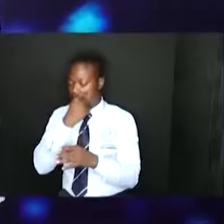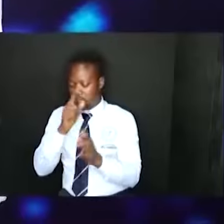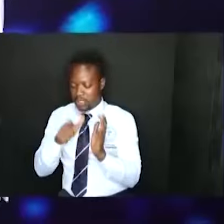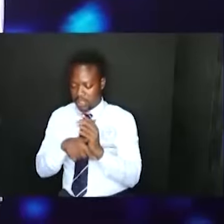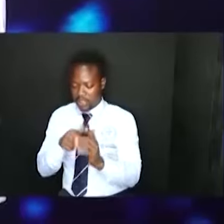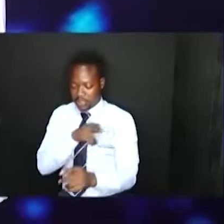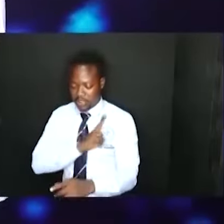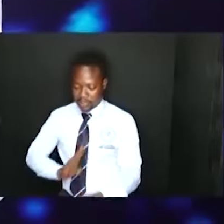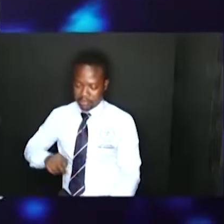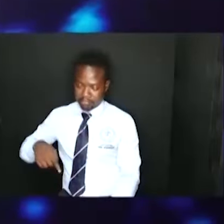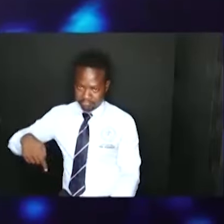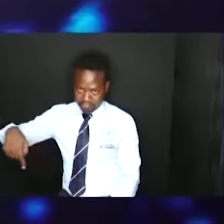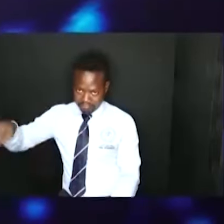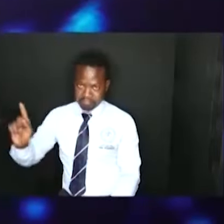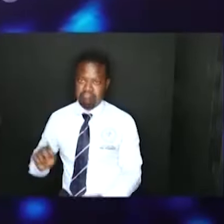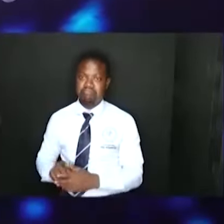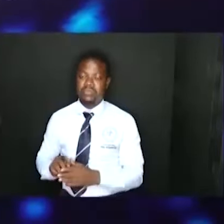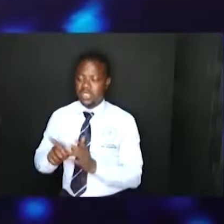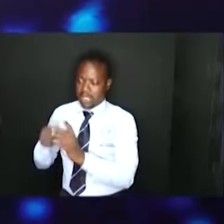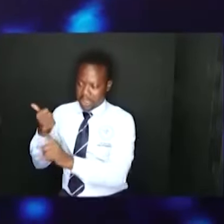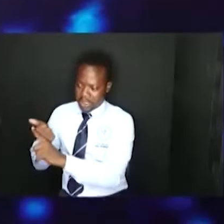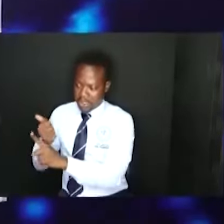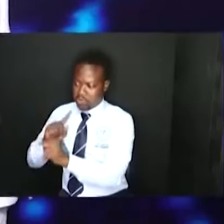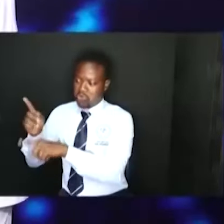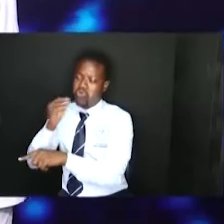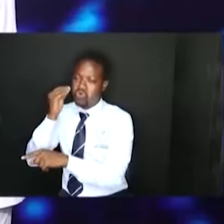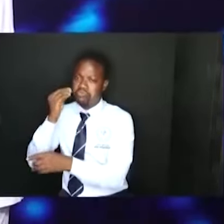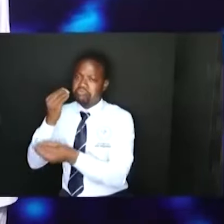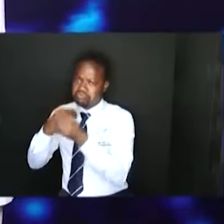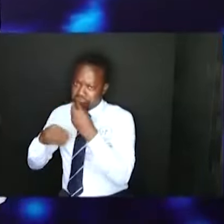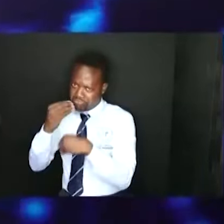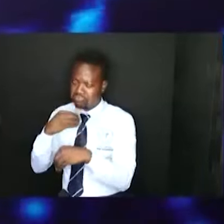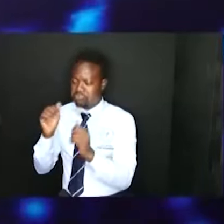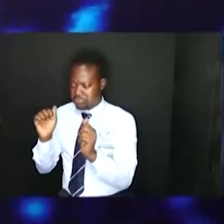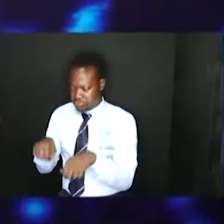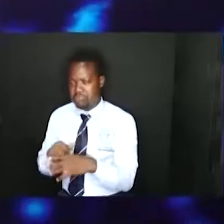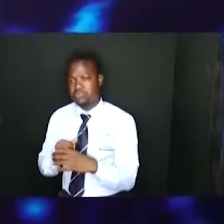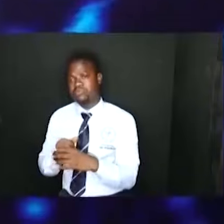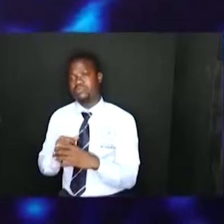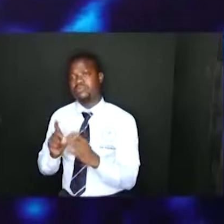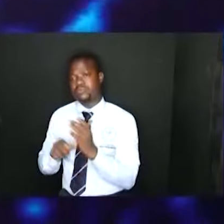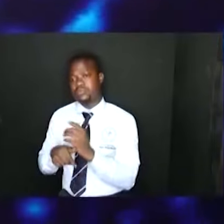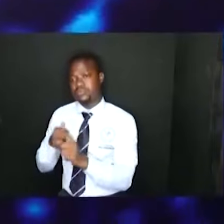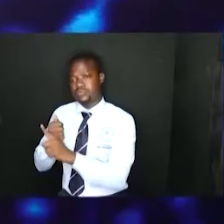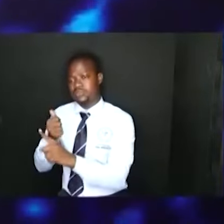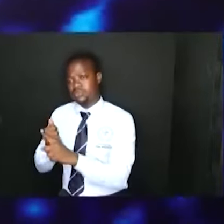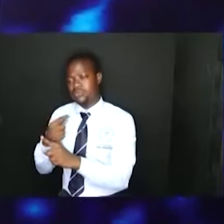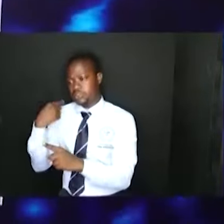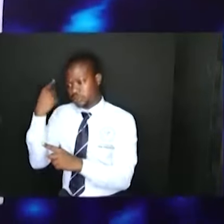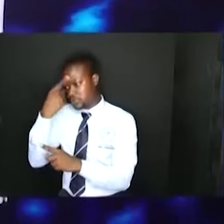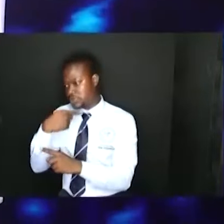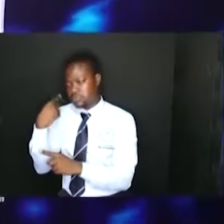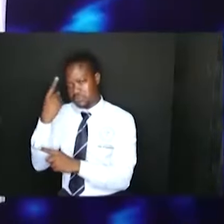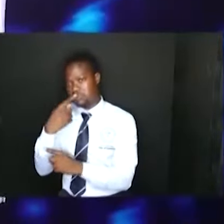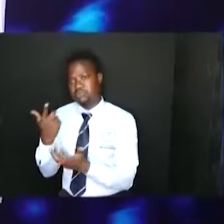way. Now she can eat and eat something. And now her face was